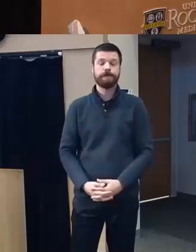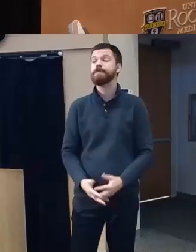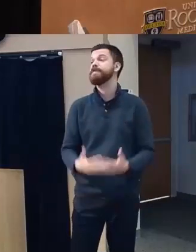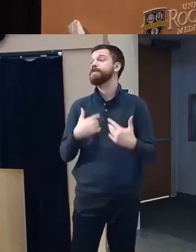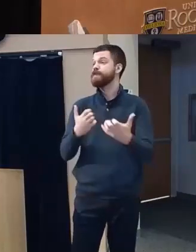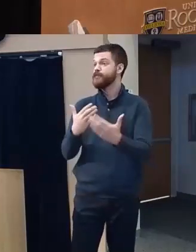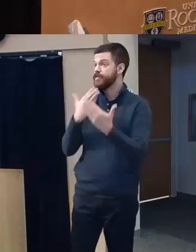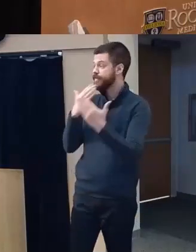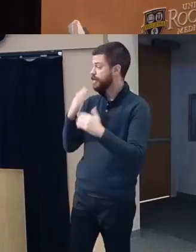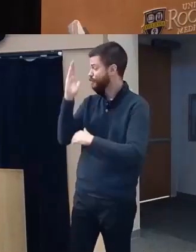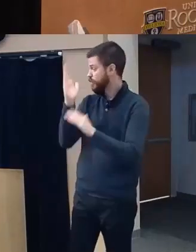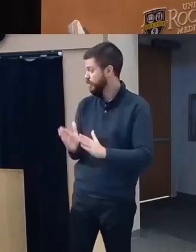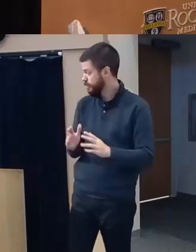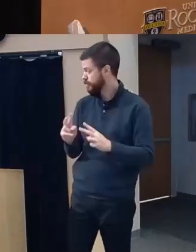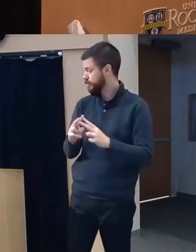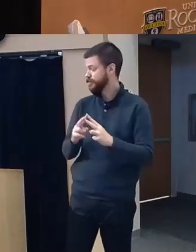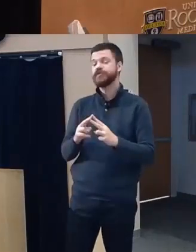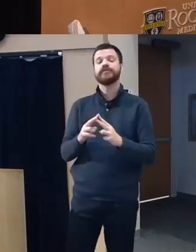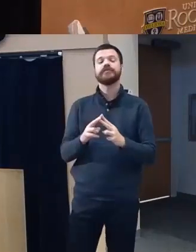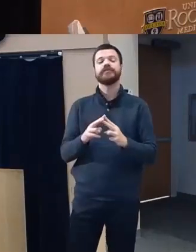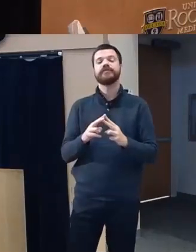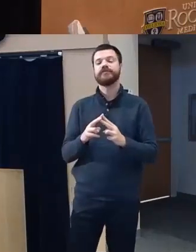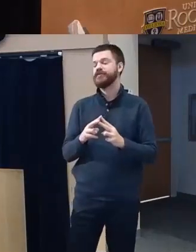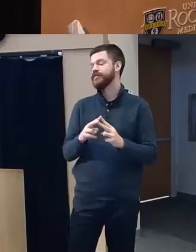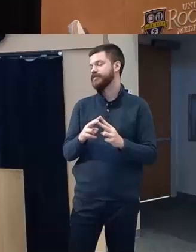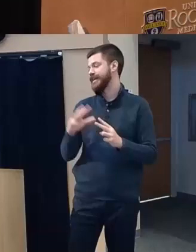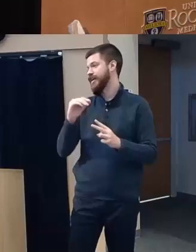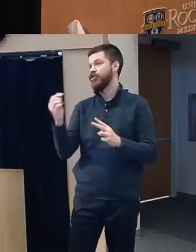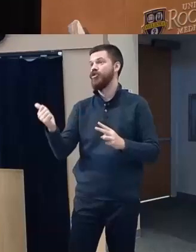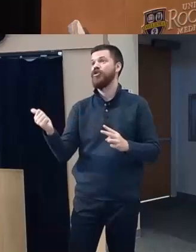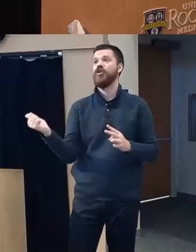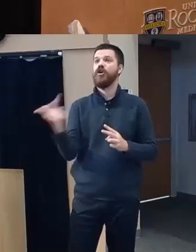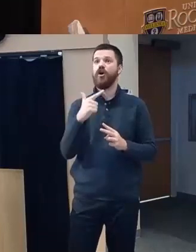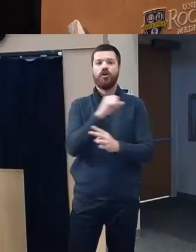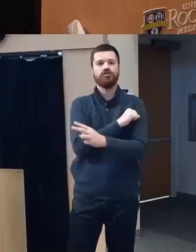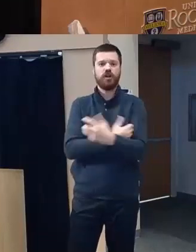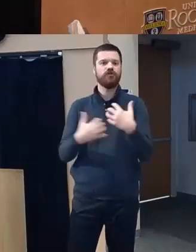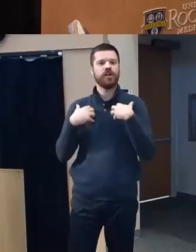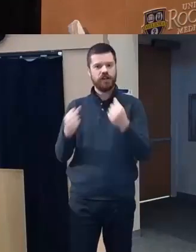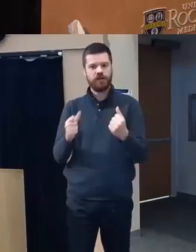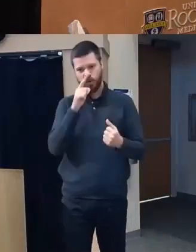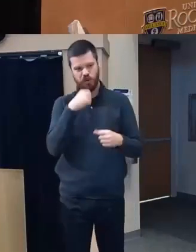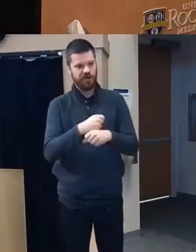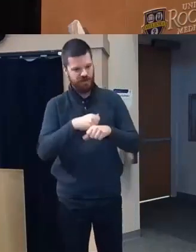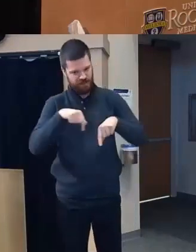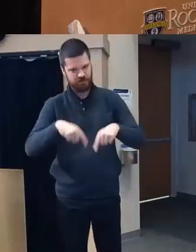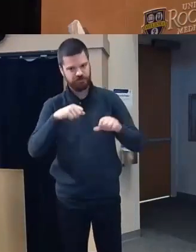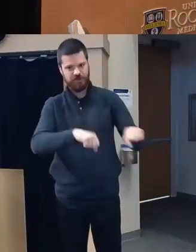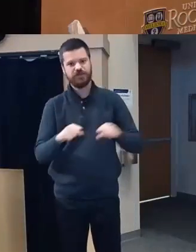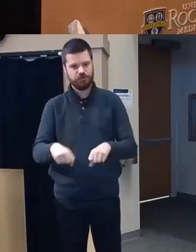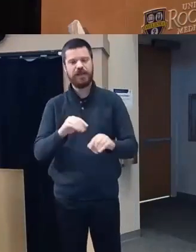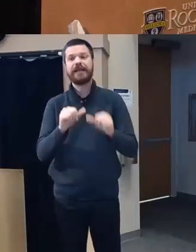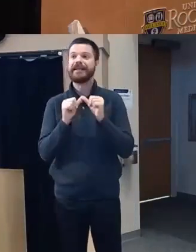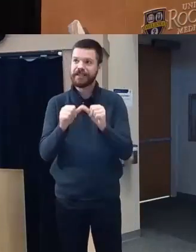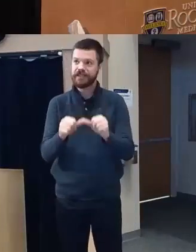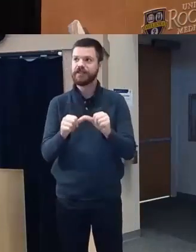want to thank our presenters, Dr. Gloria Baciewicz, Dr. Myra Mathis, and all of you at Strong Recovery who have made this possible and continue